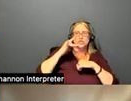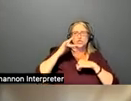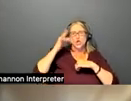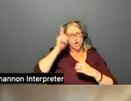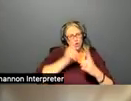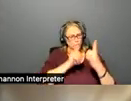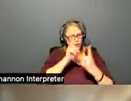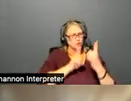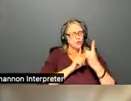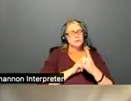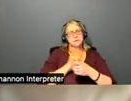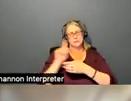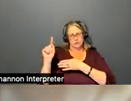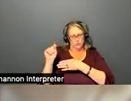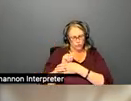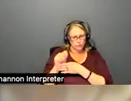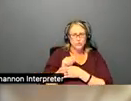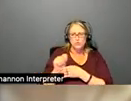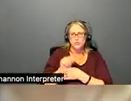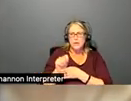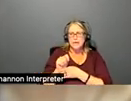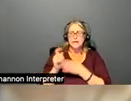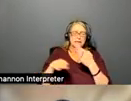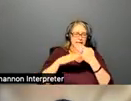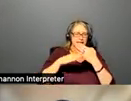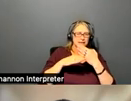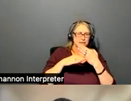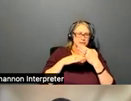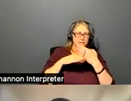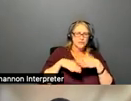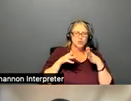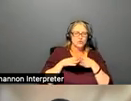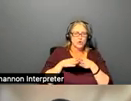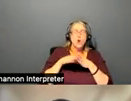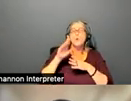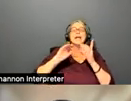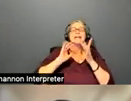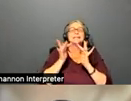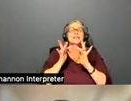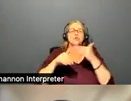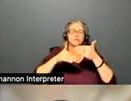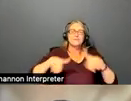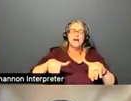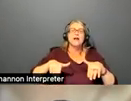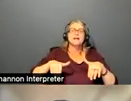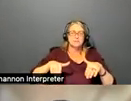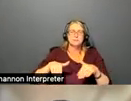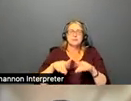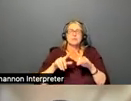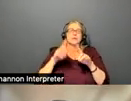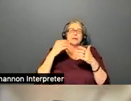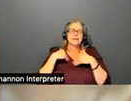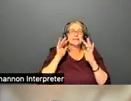training, the digital divide, which is launching a digital program to get laptops and digital